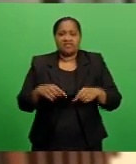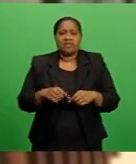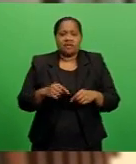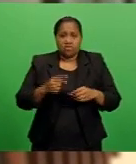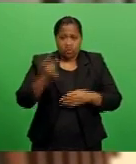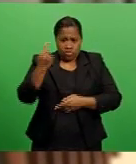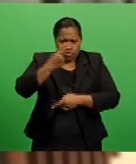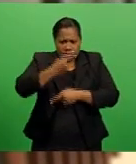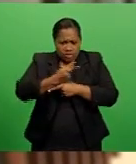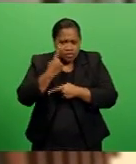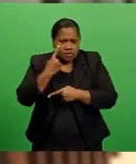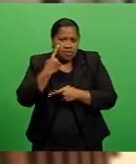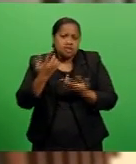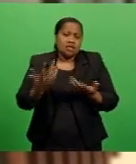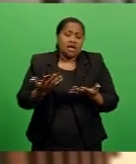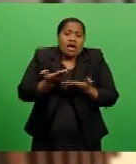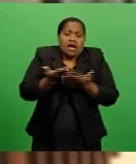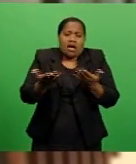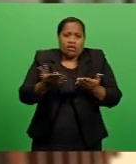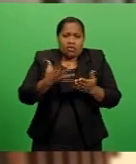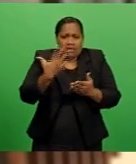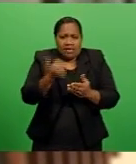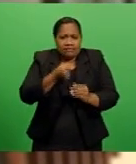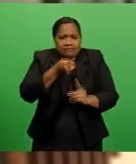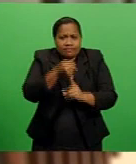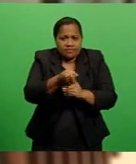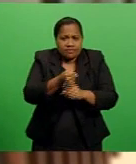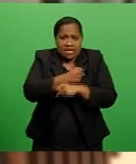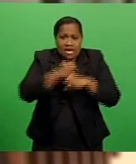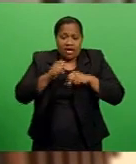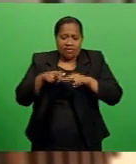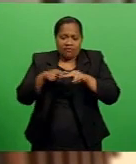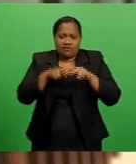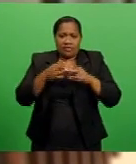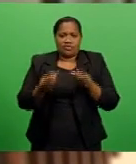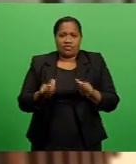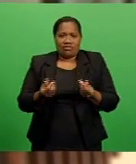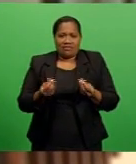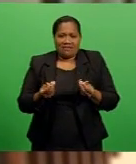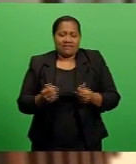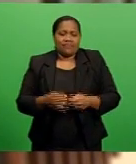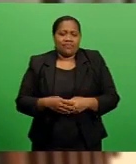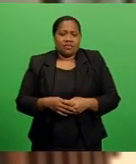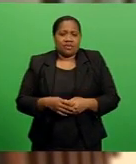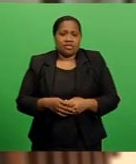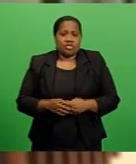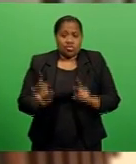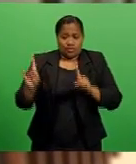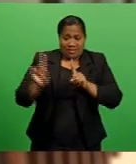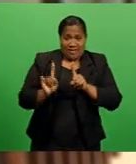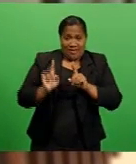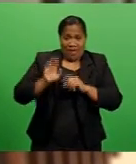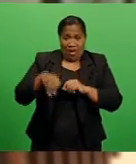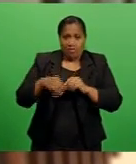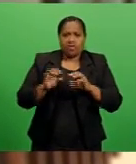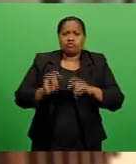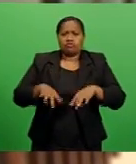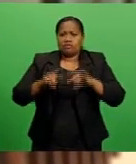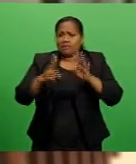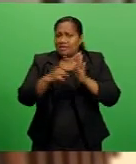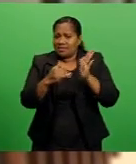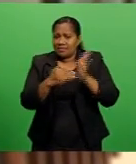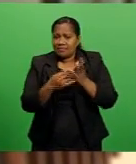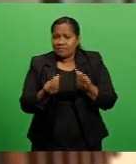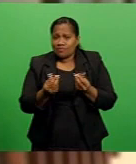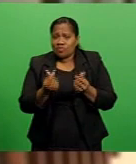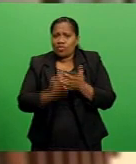see how this will have an impact on our Fiji dollar. Meanwhile, closer to home, the Aussie and Kiwi dollars rose from